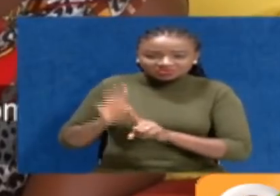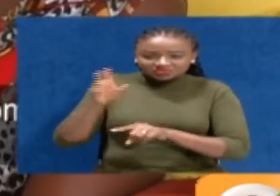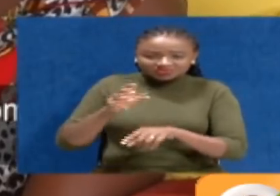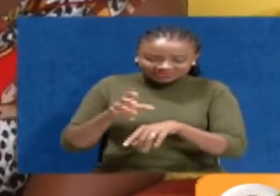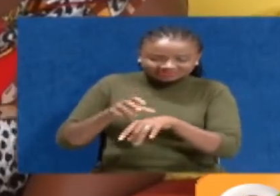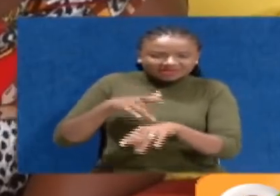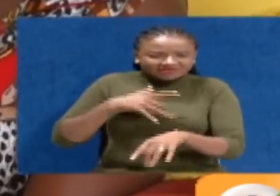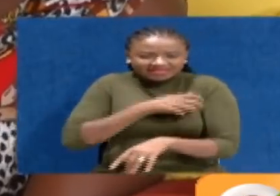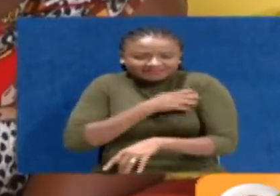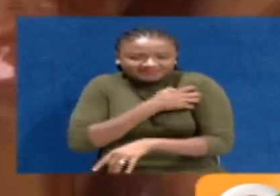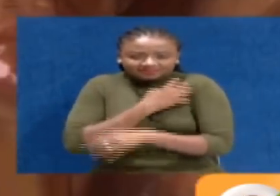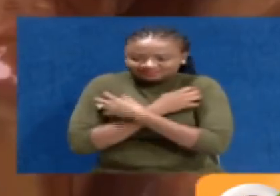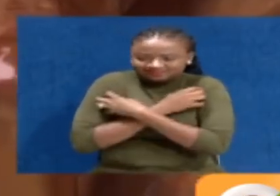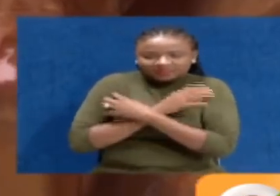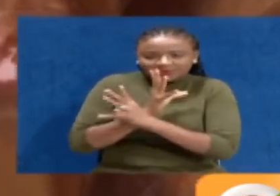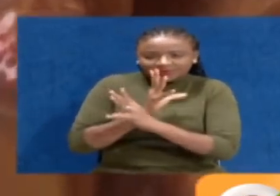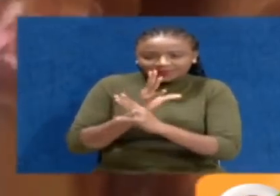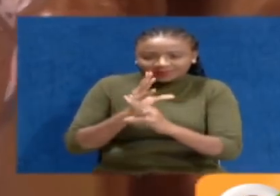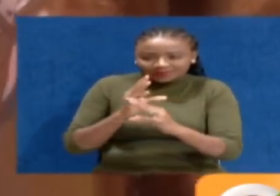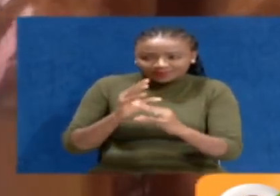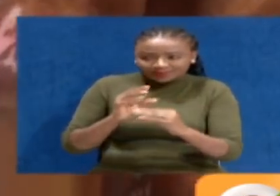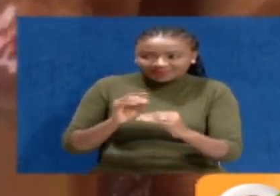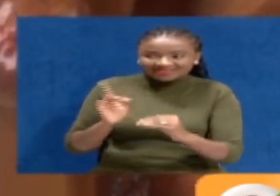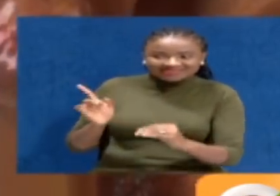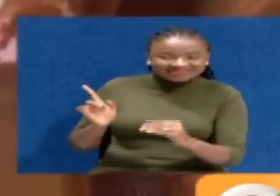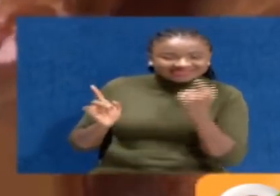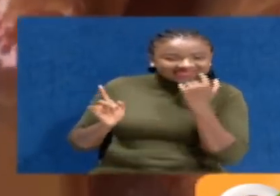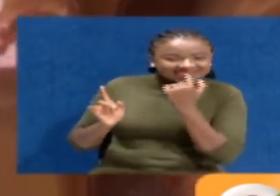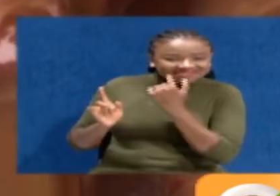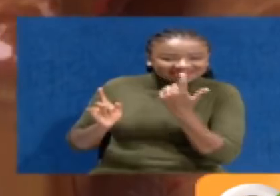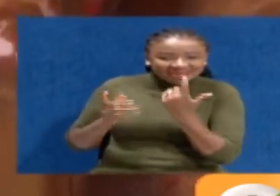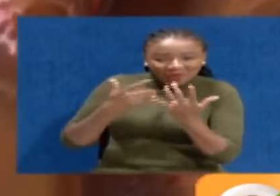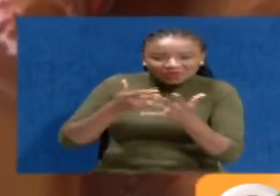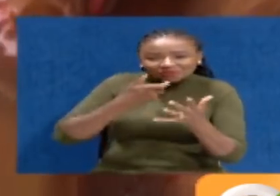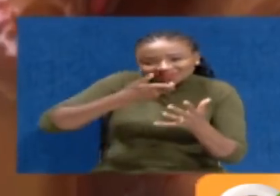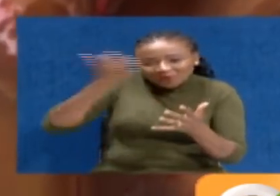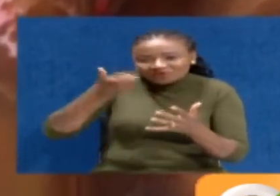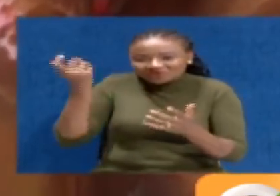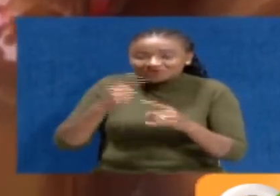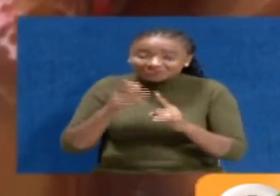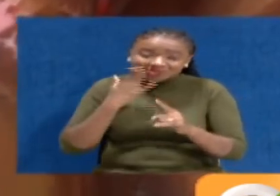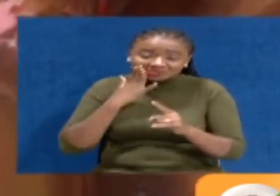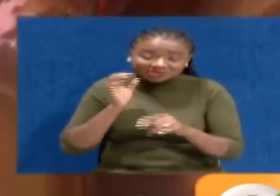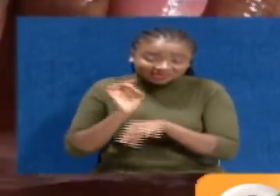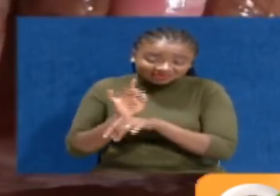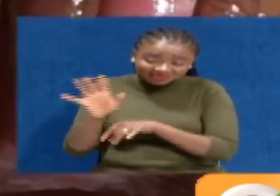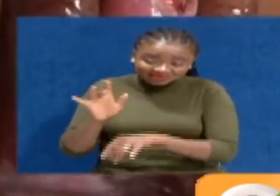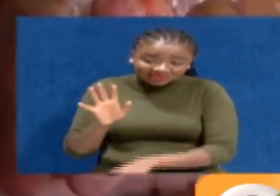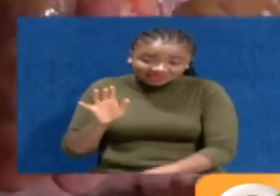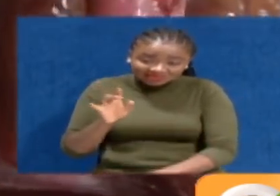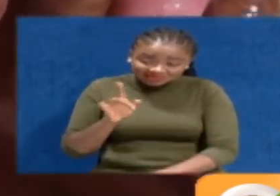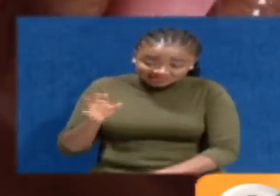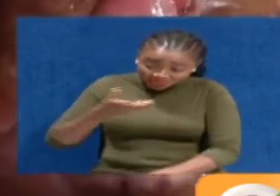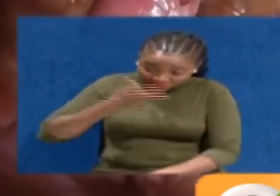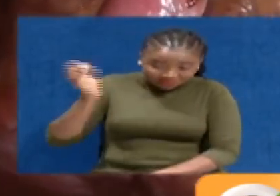mjukuno inapungua kiasi. His baby teeth are about to fall off, but the mother has been advised against pulling them off,